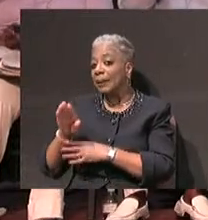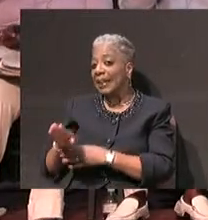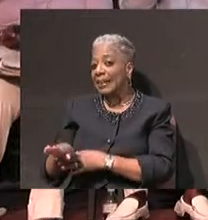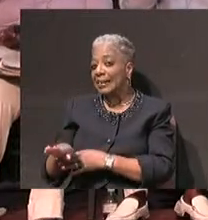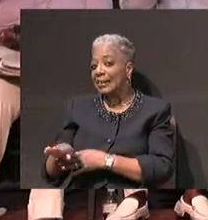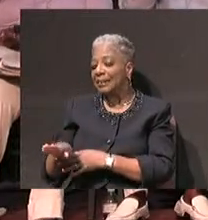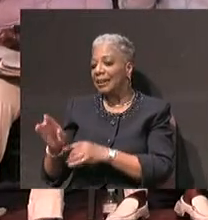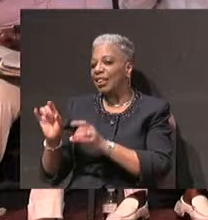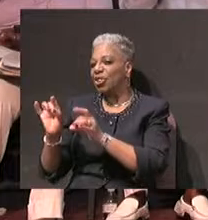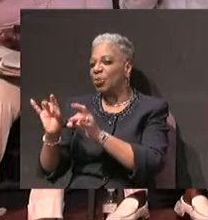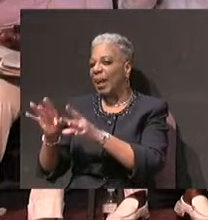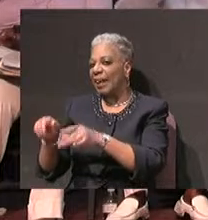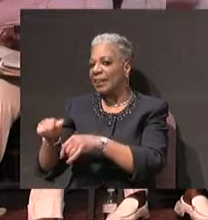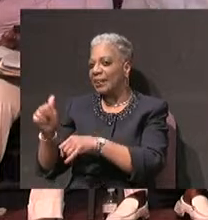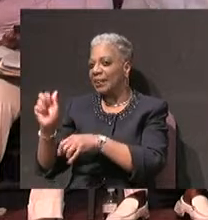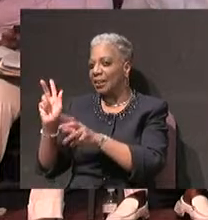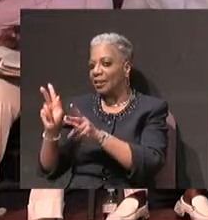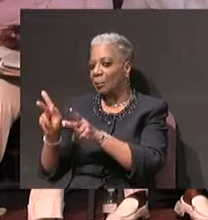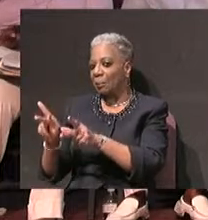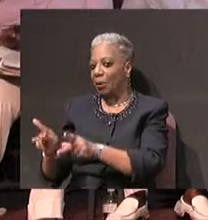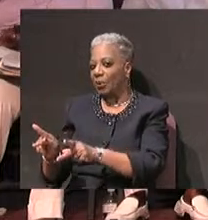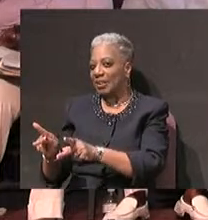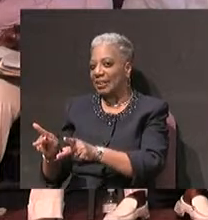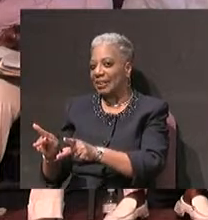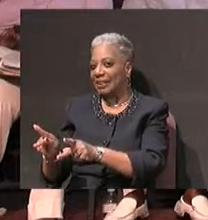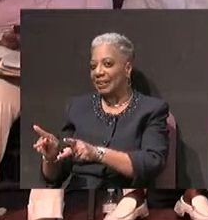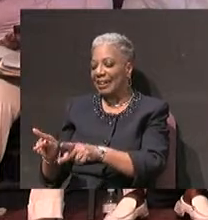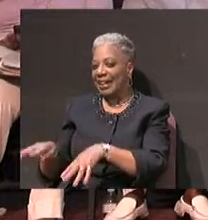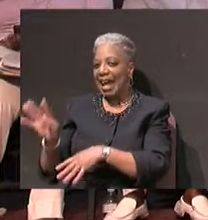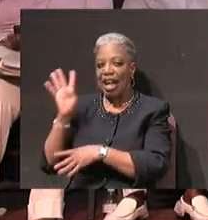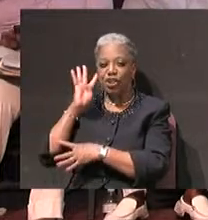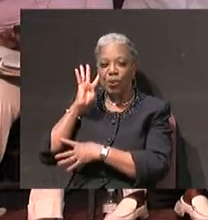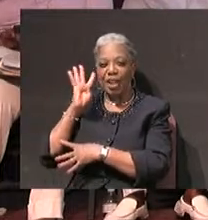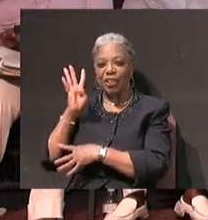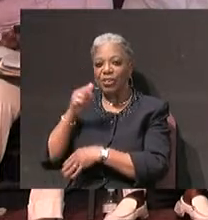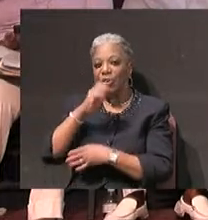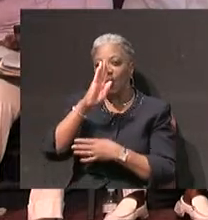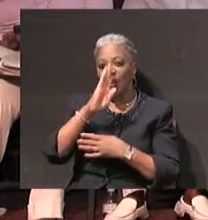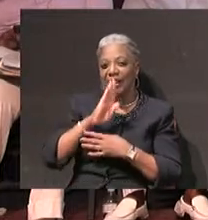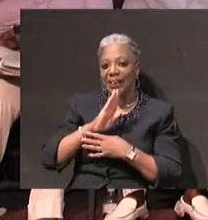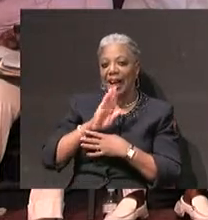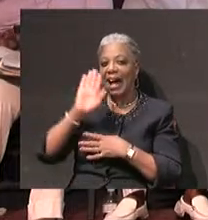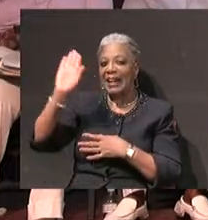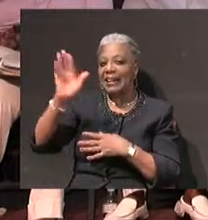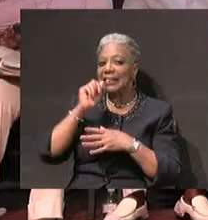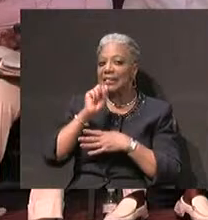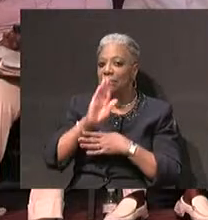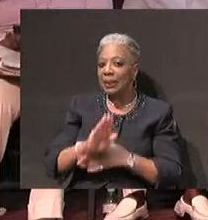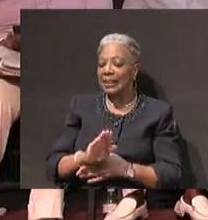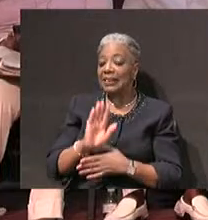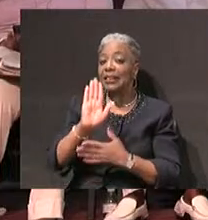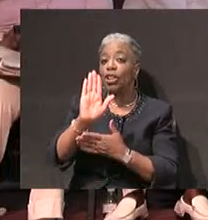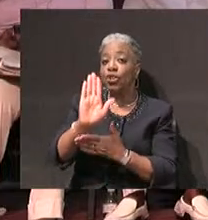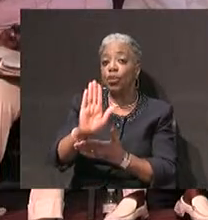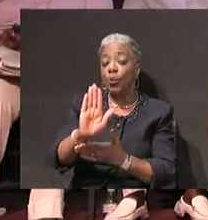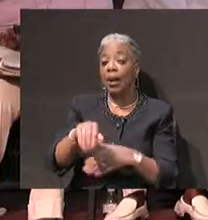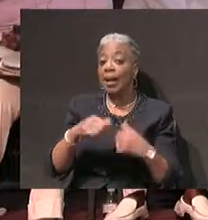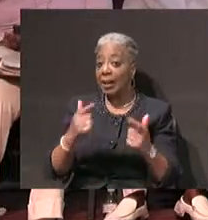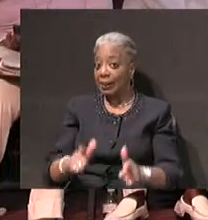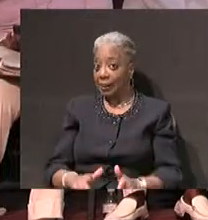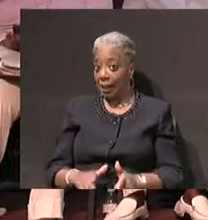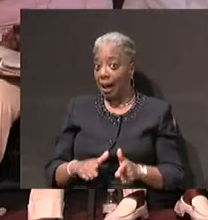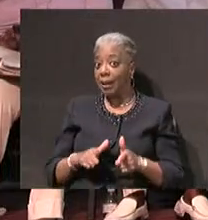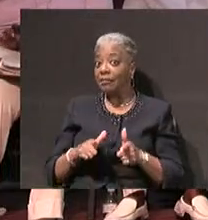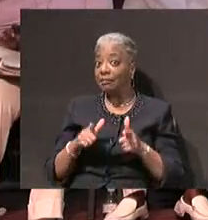else's life, and you ignore God's blessings in your own life. Because all of us have